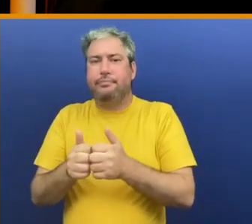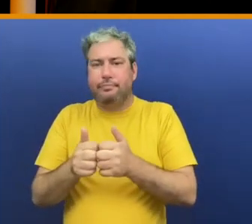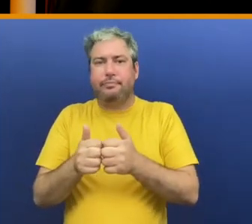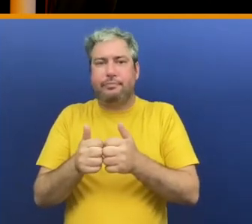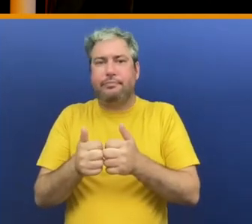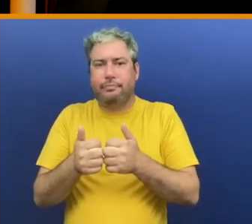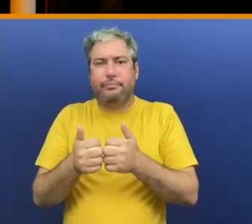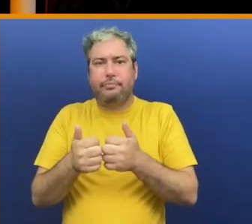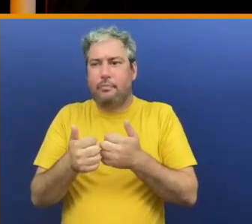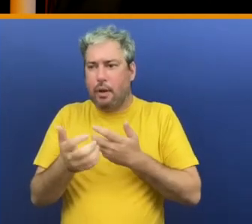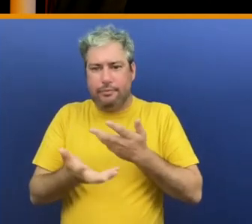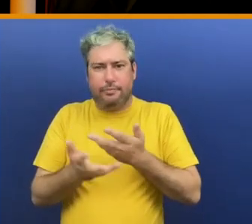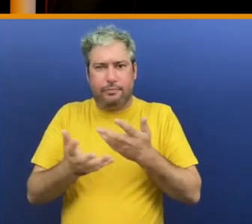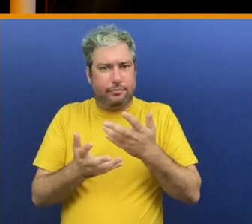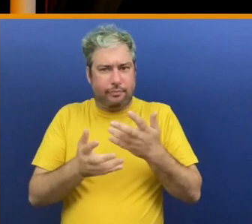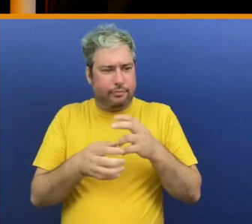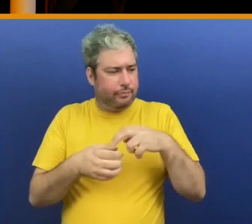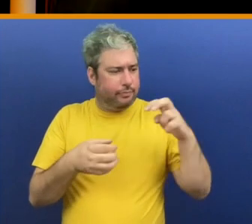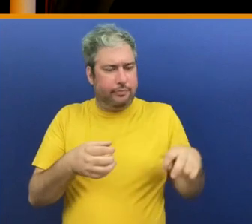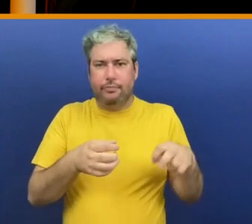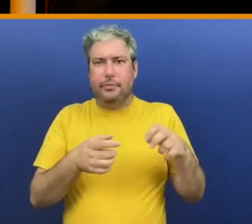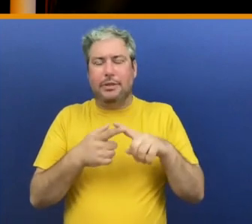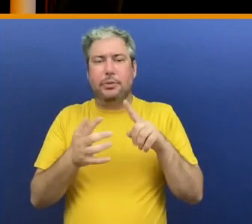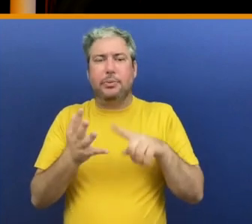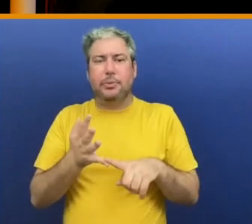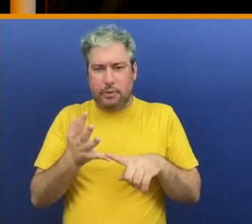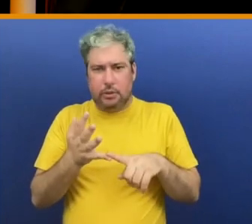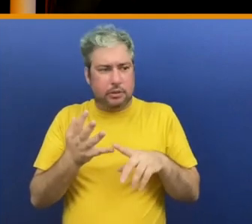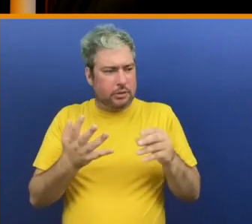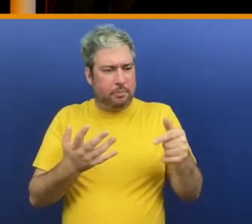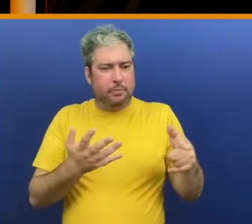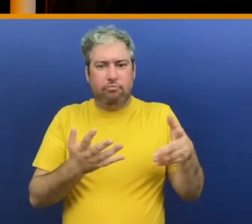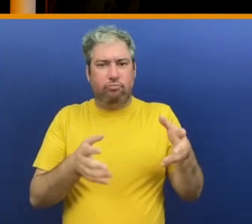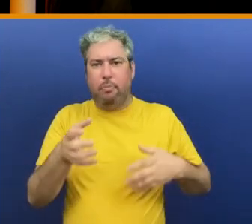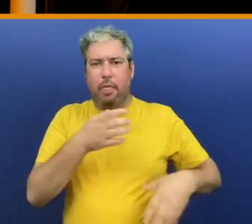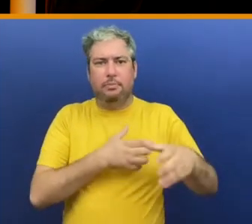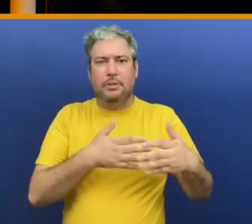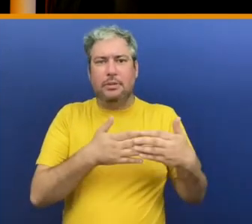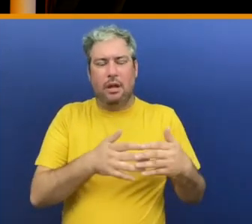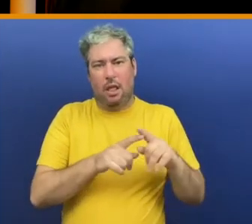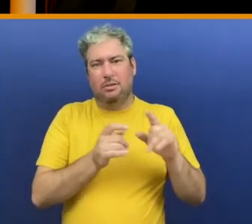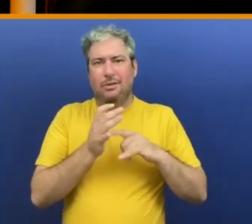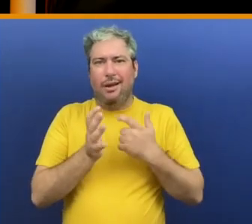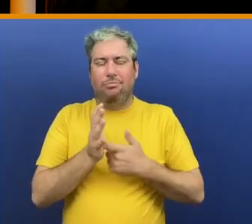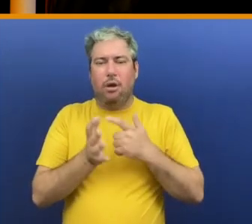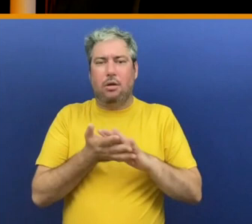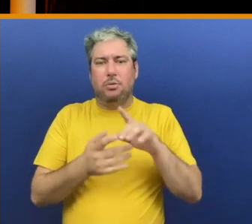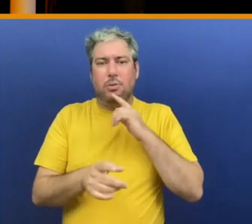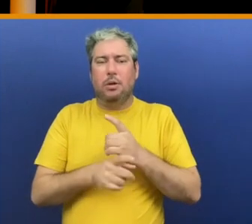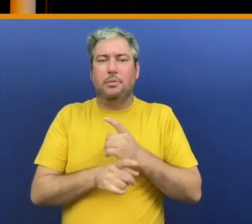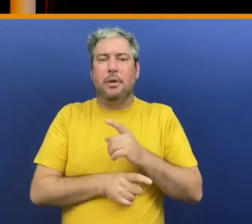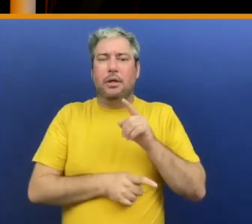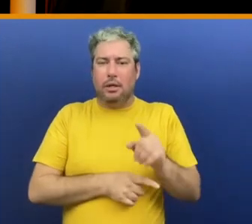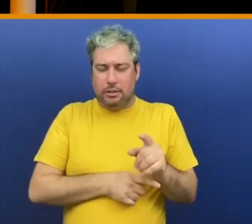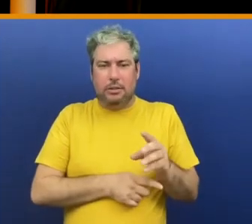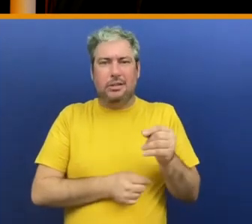them replacement deals, as Sarah was talking about, and some of them attempted new deals. The extraordinary